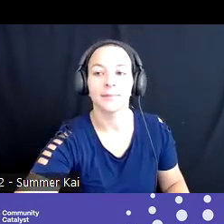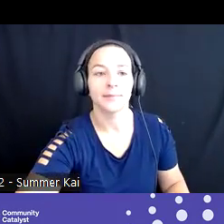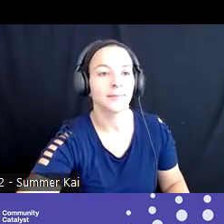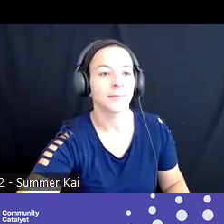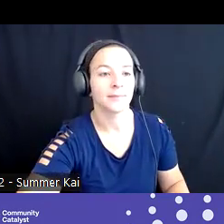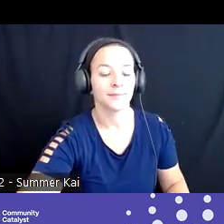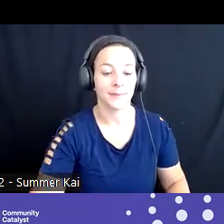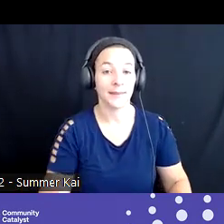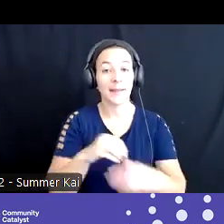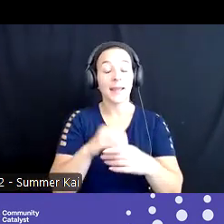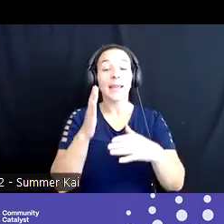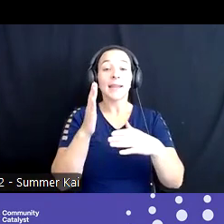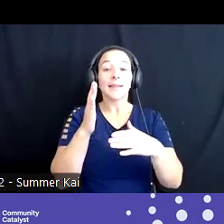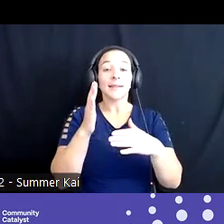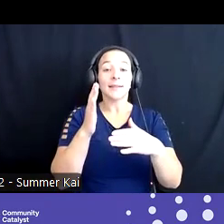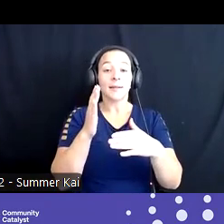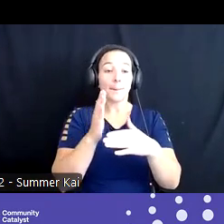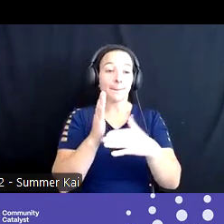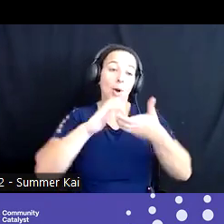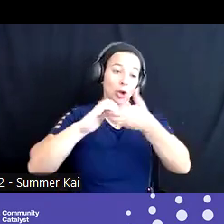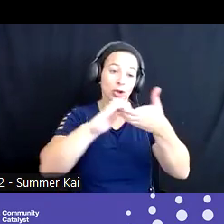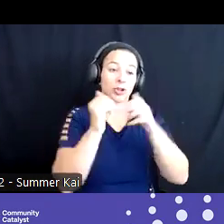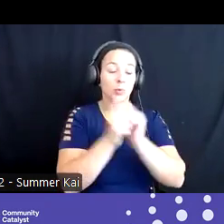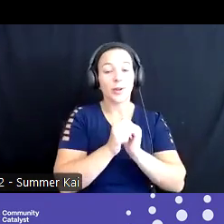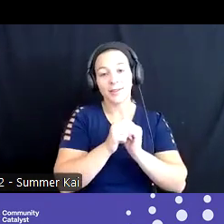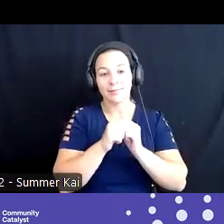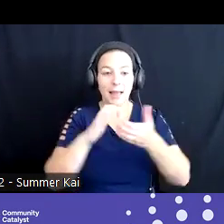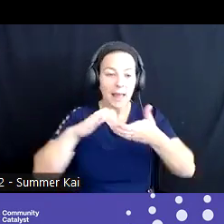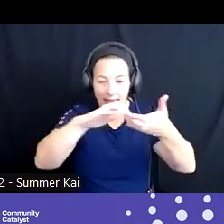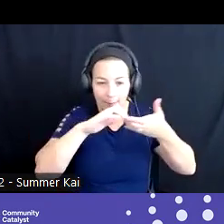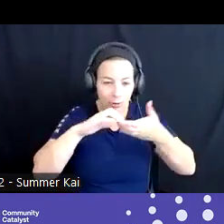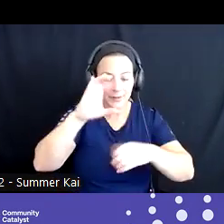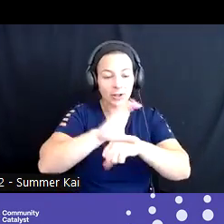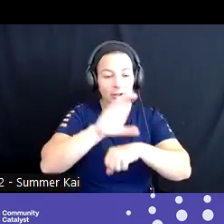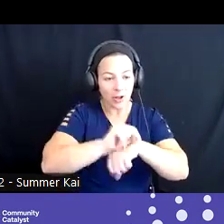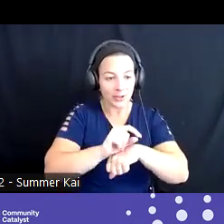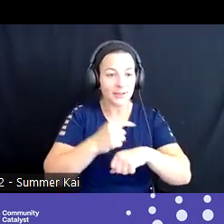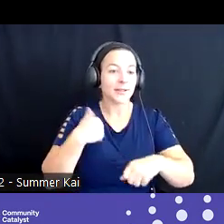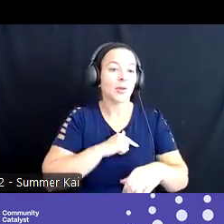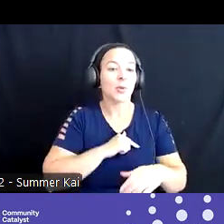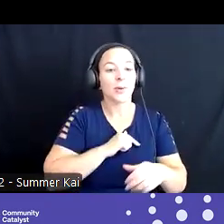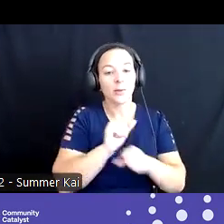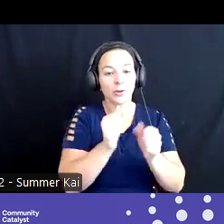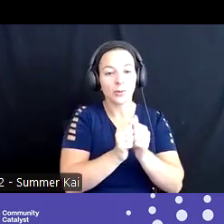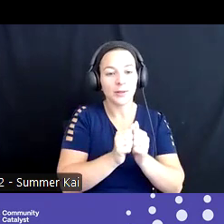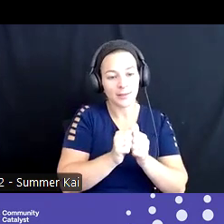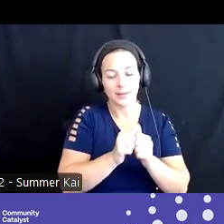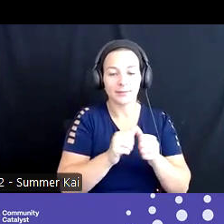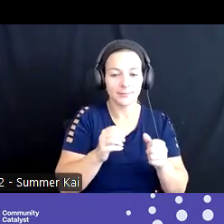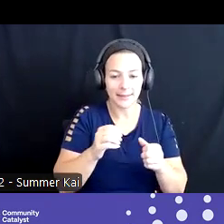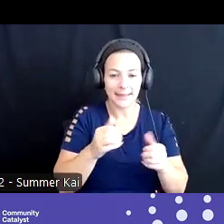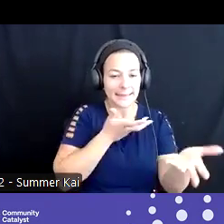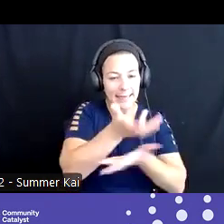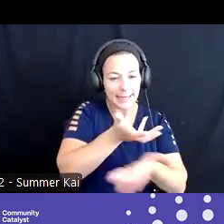In partnership with Collaborative Consulting, we conducted the consumer and stakeholder engagement. The goal